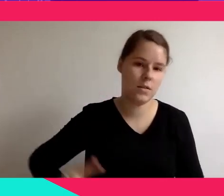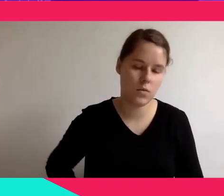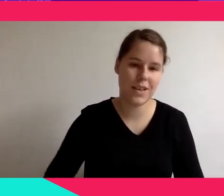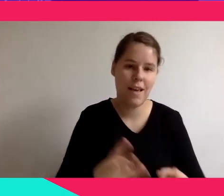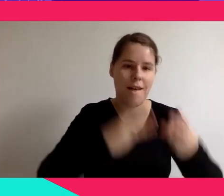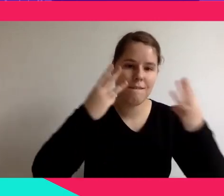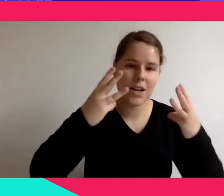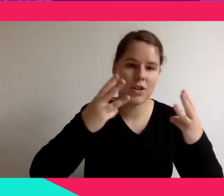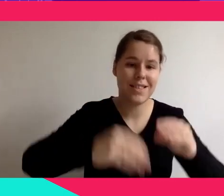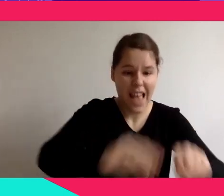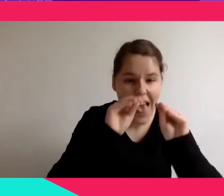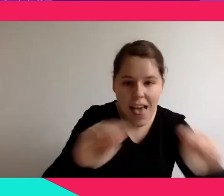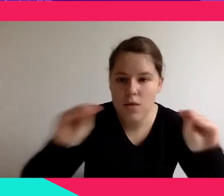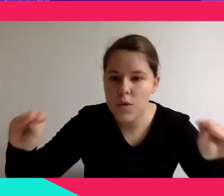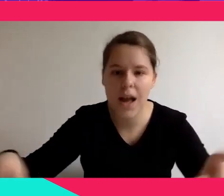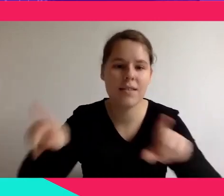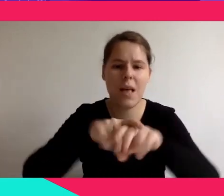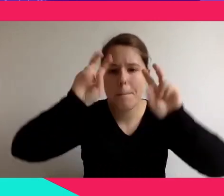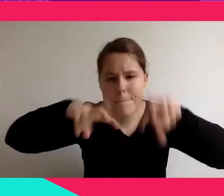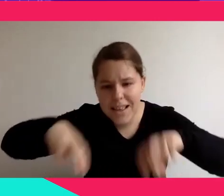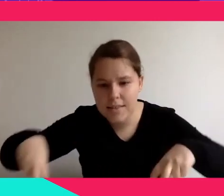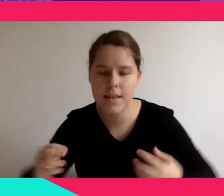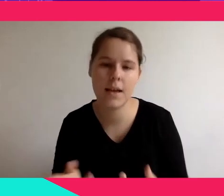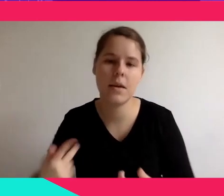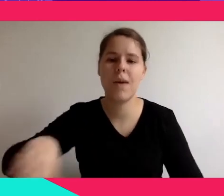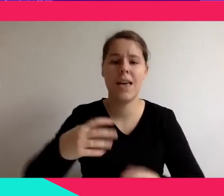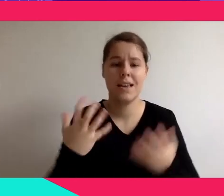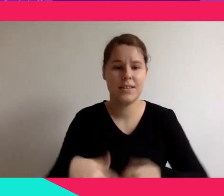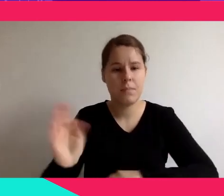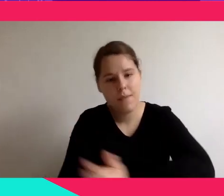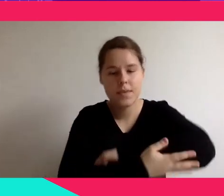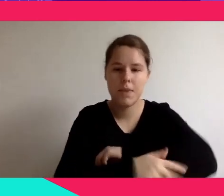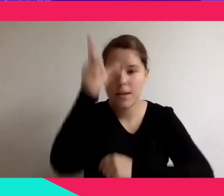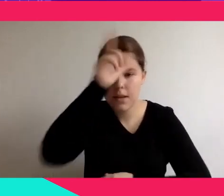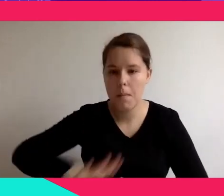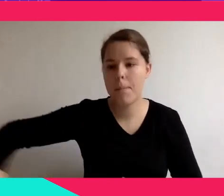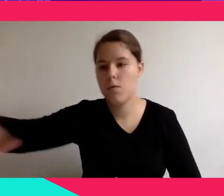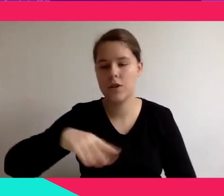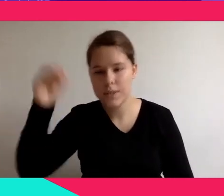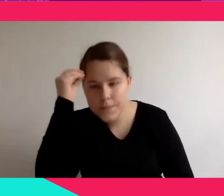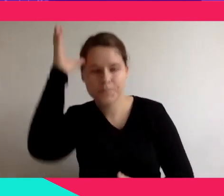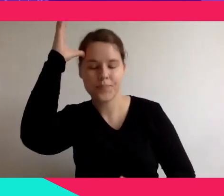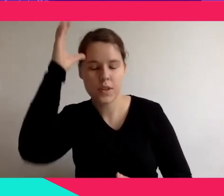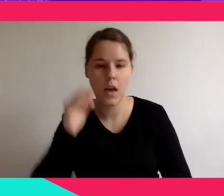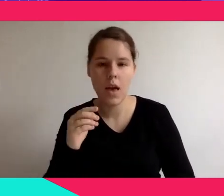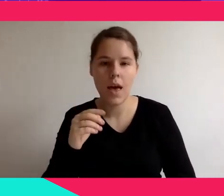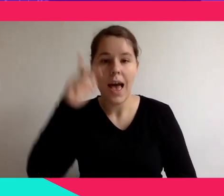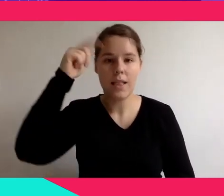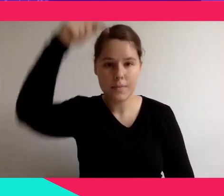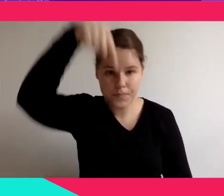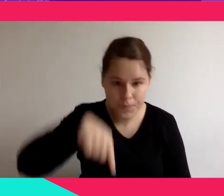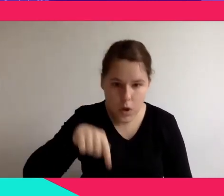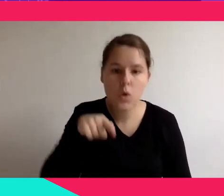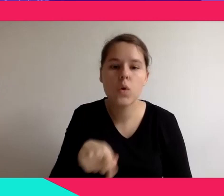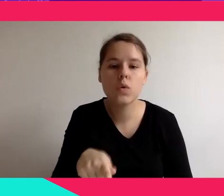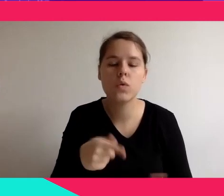support an enlightened society. At the other end of the spectrum, we live in an experience economy where we